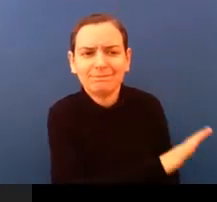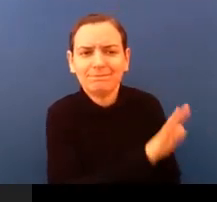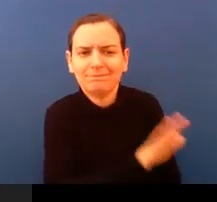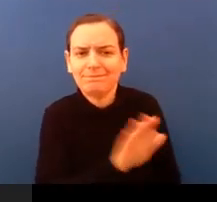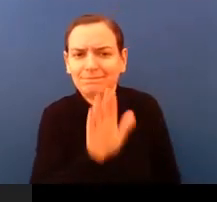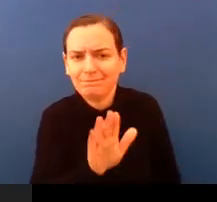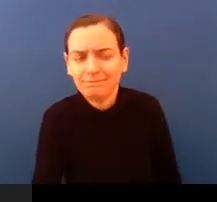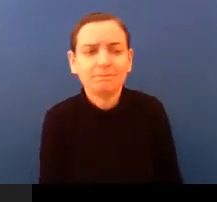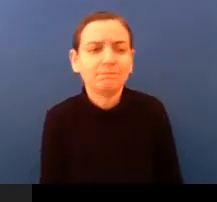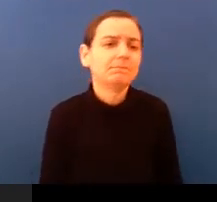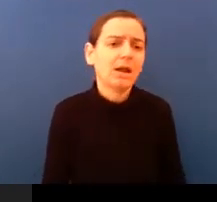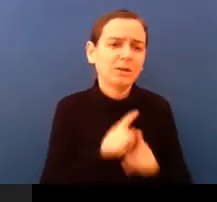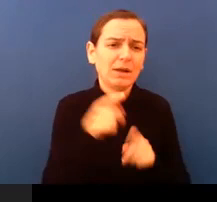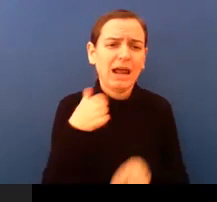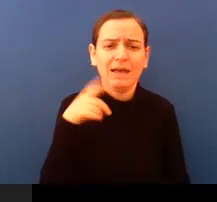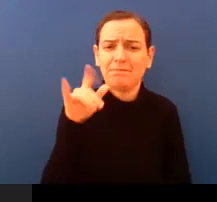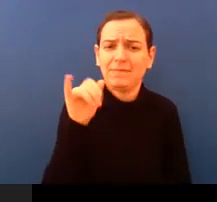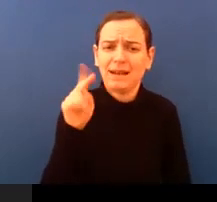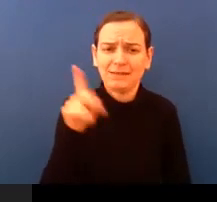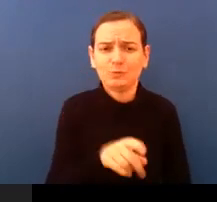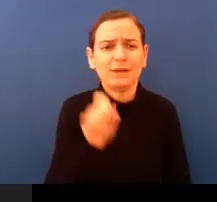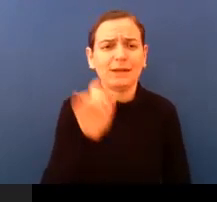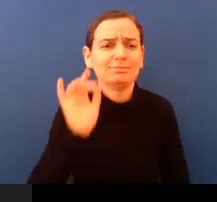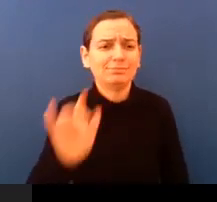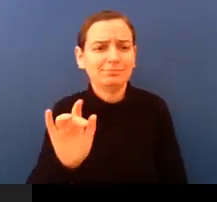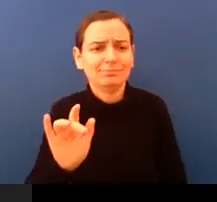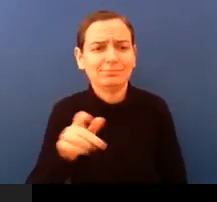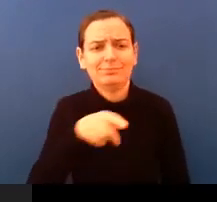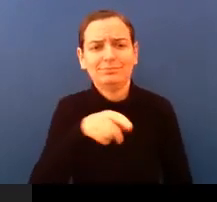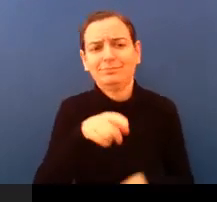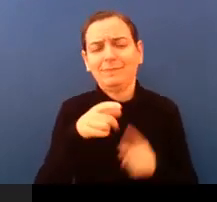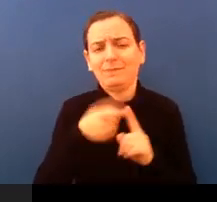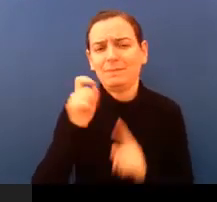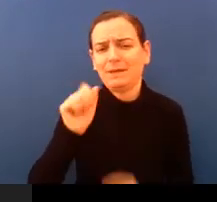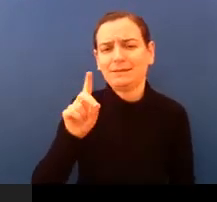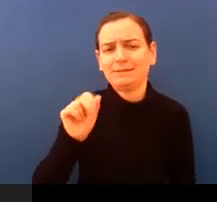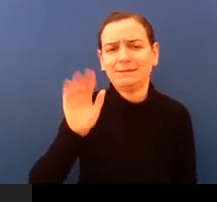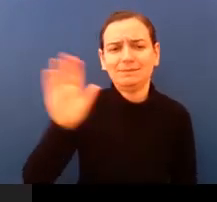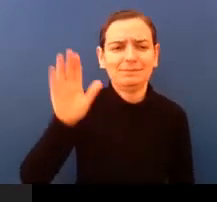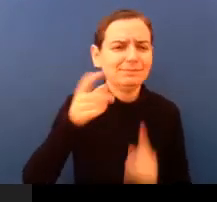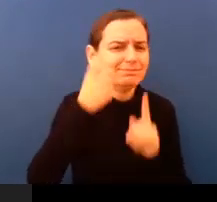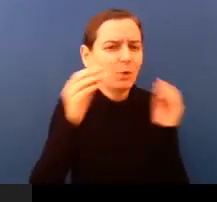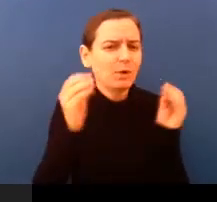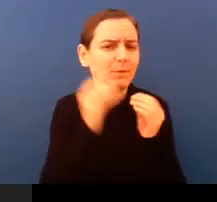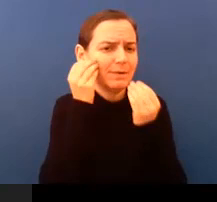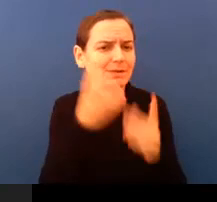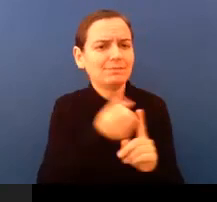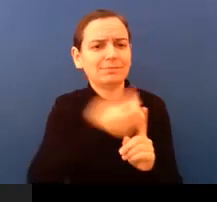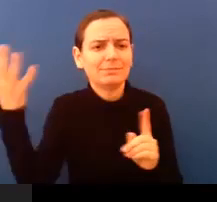information on a handout on the different ADA service animal laws is at